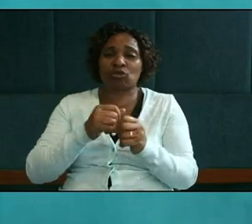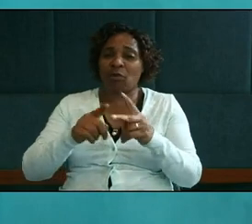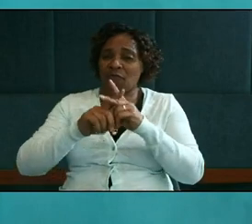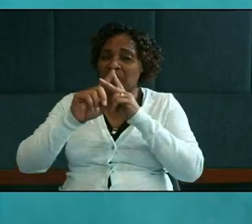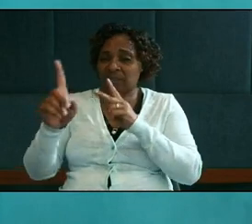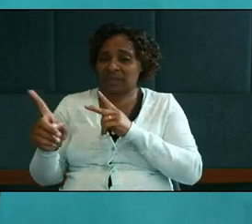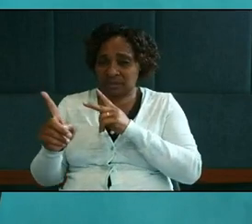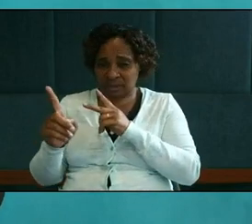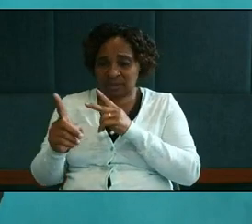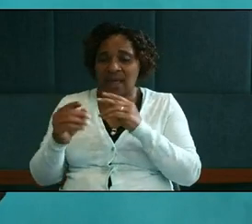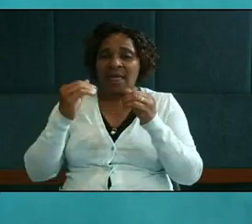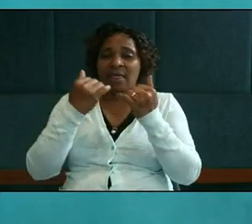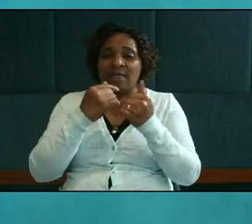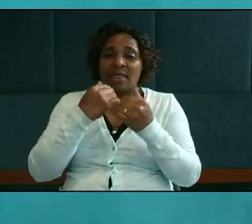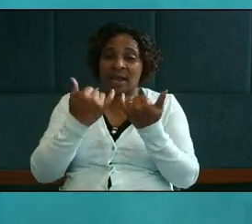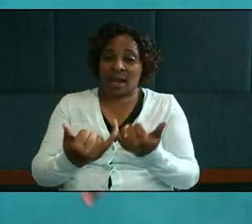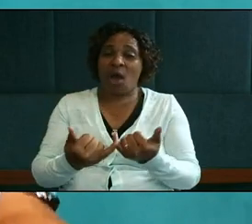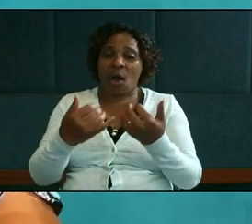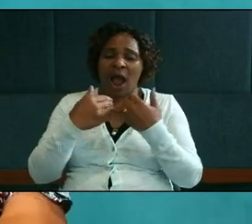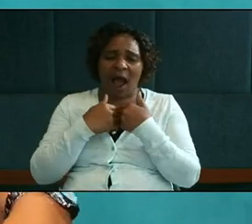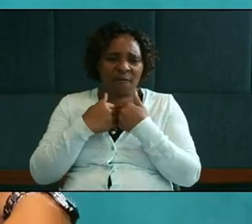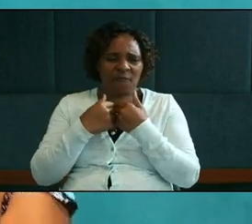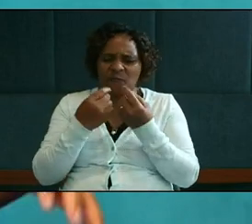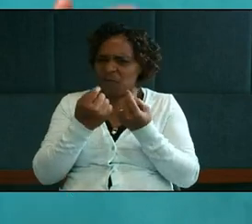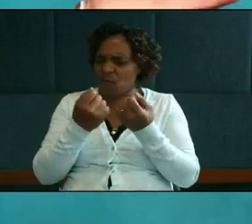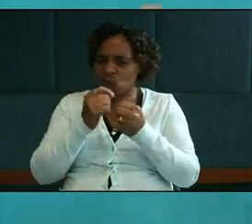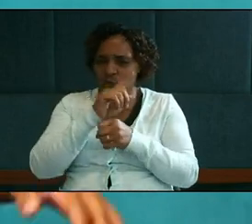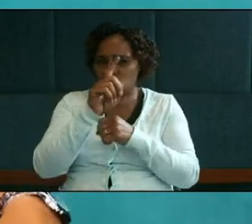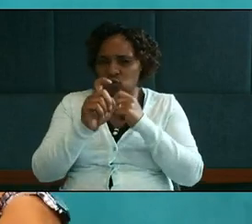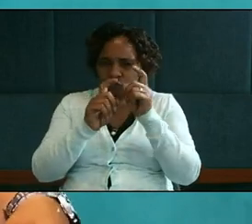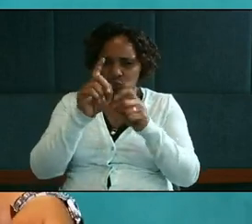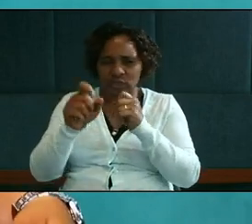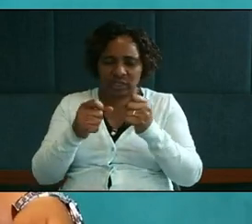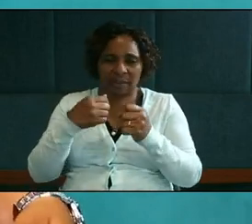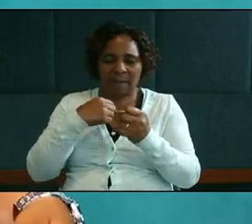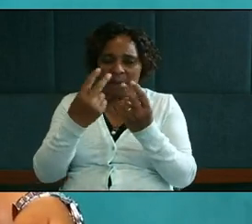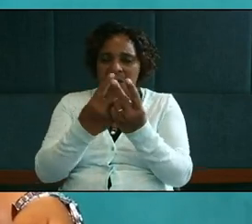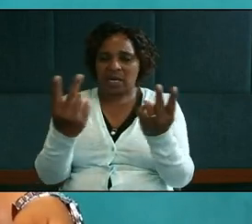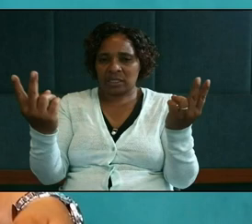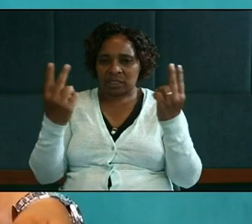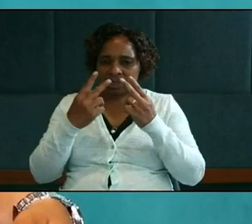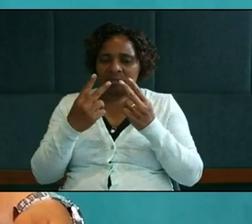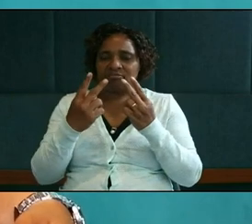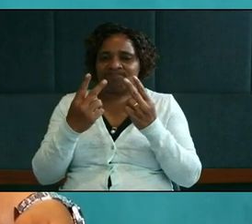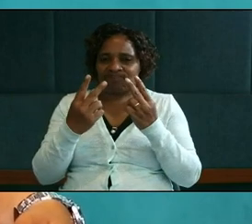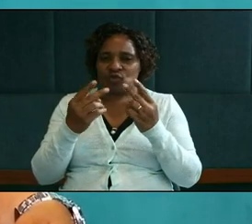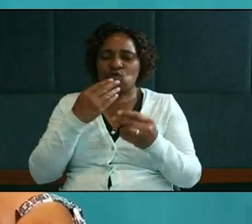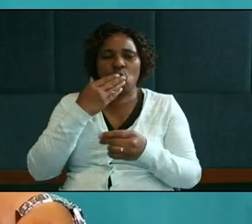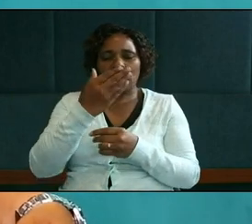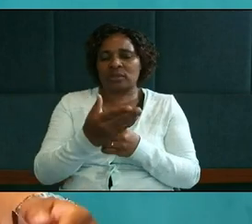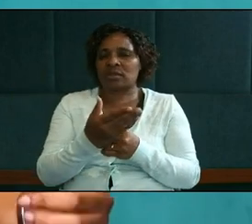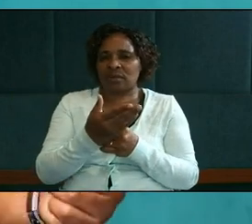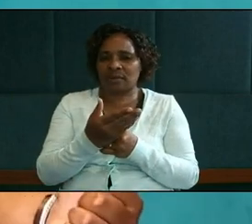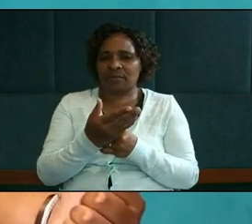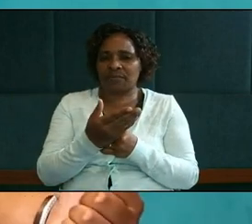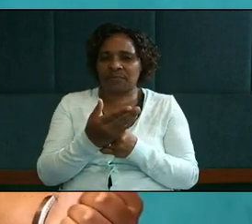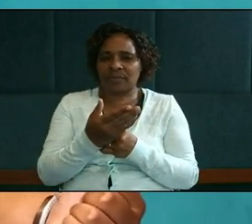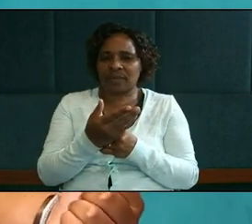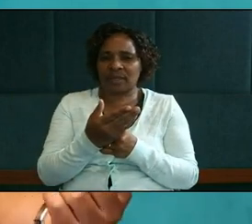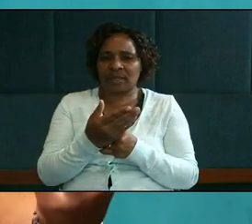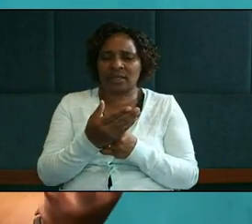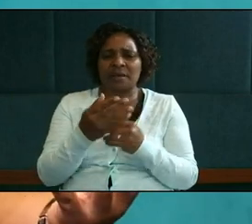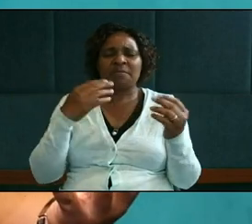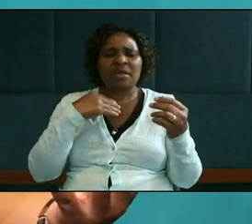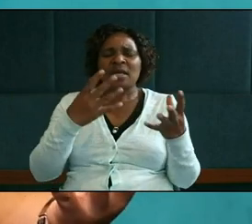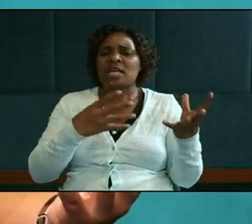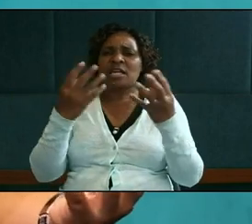it. Amen. Now, I have a few questions that I would like my fellow panelists to answer. Now, I'm going